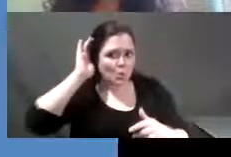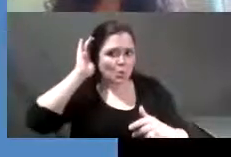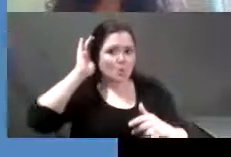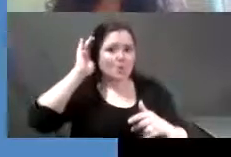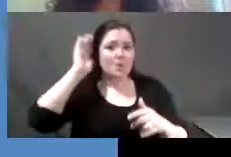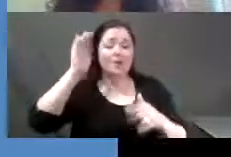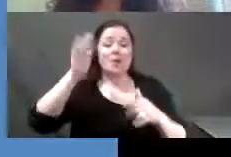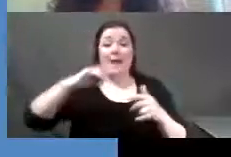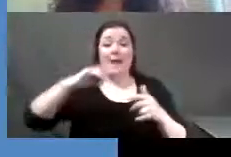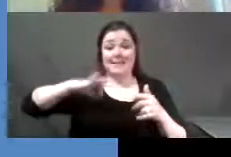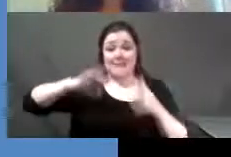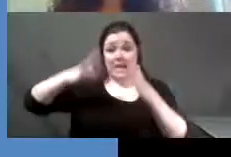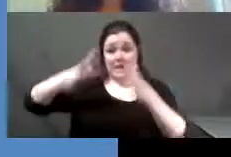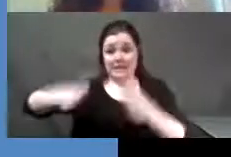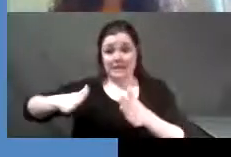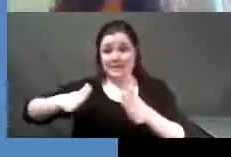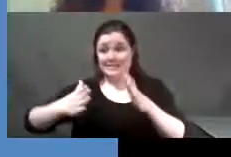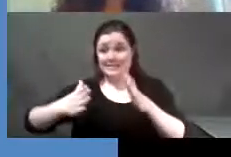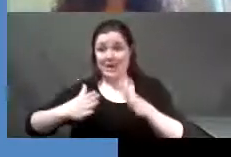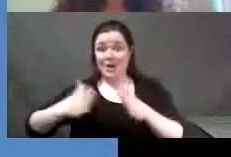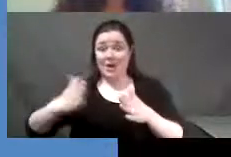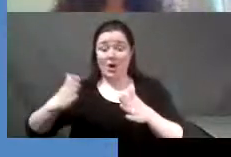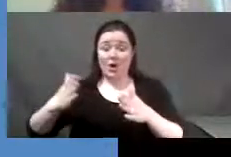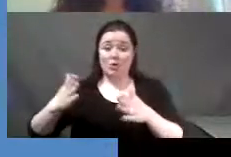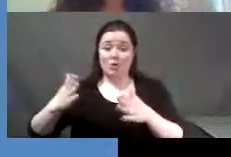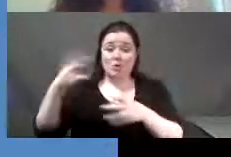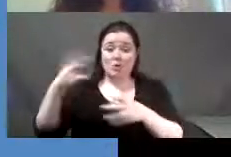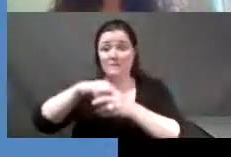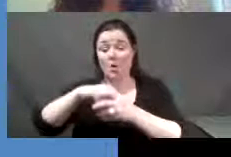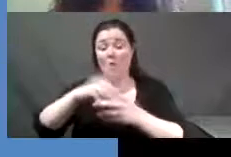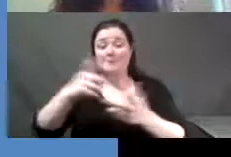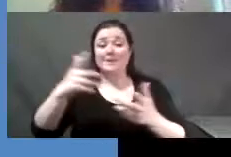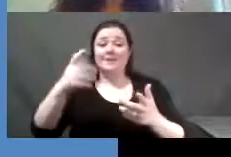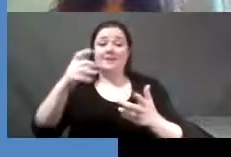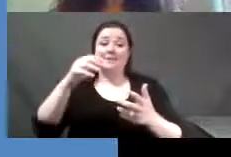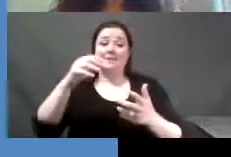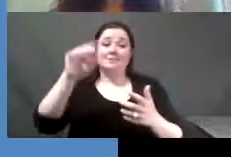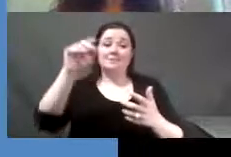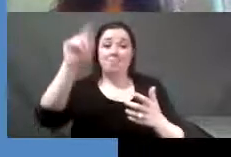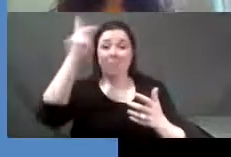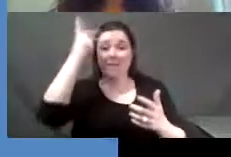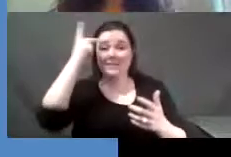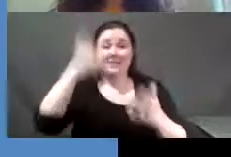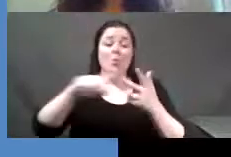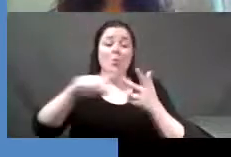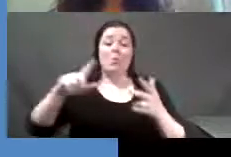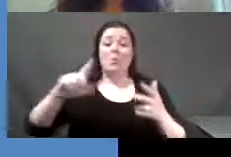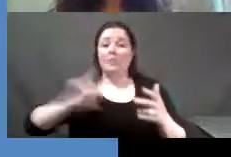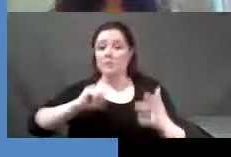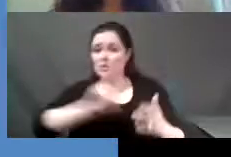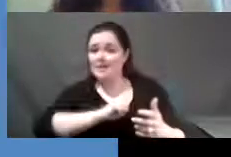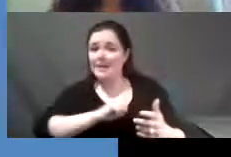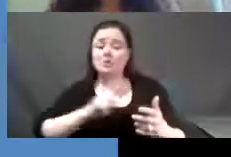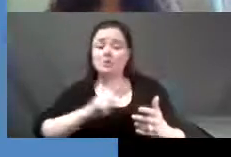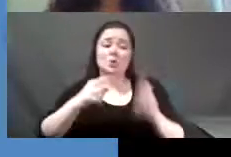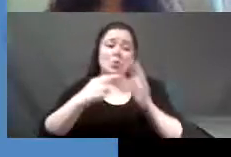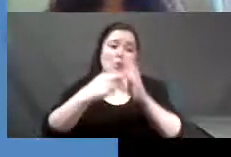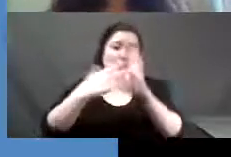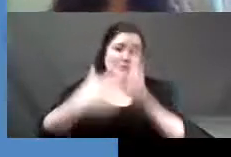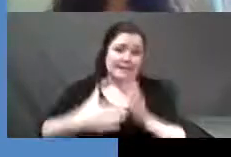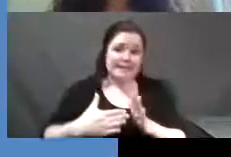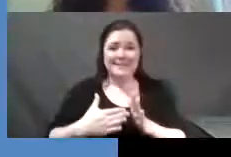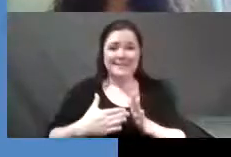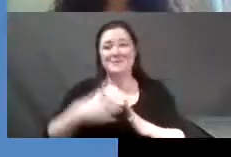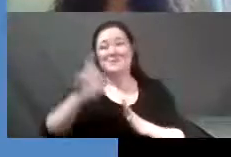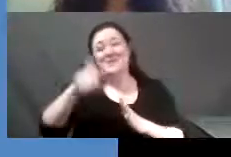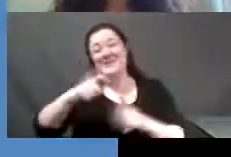candidates running for office, representatives, as well as via legislation. Of course, we need the right people in